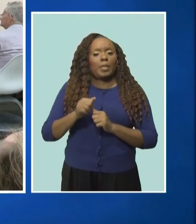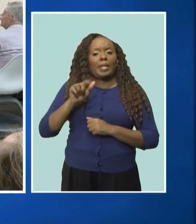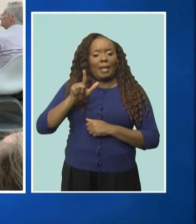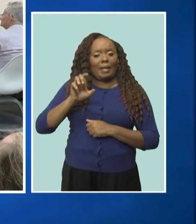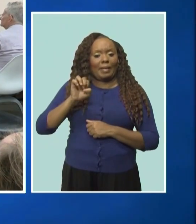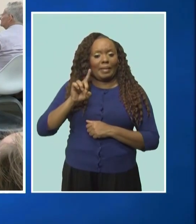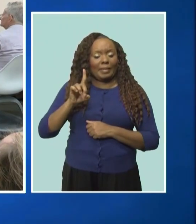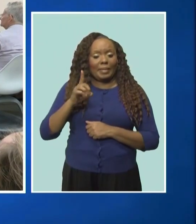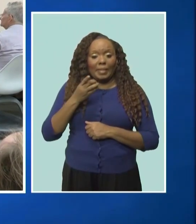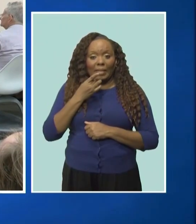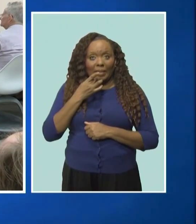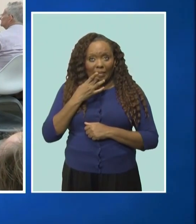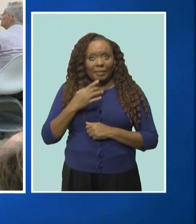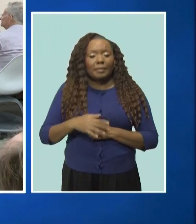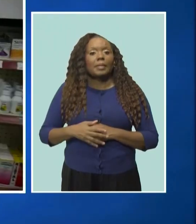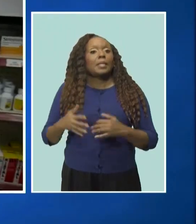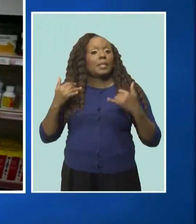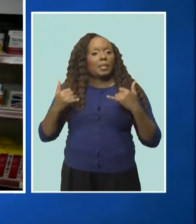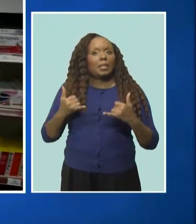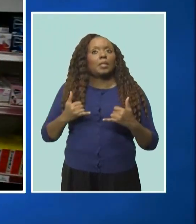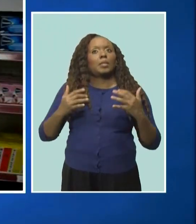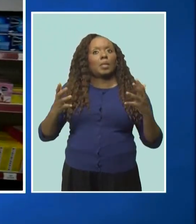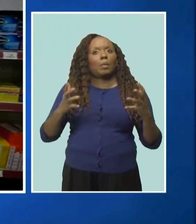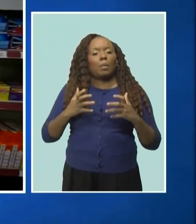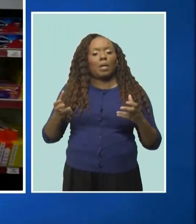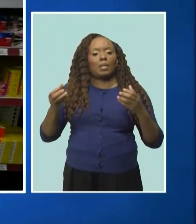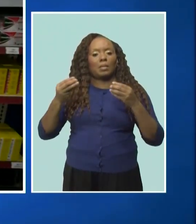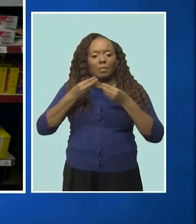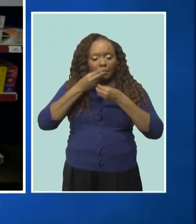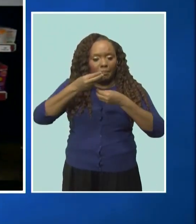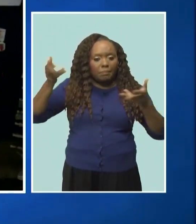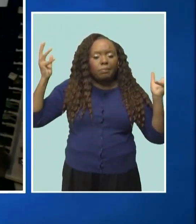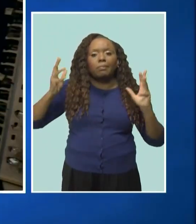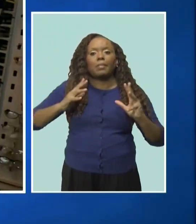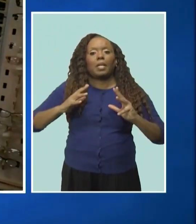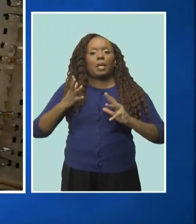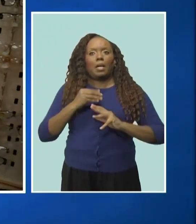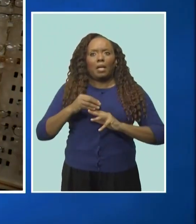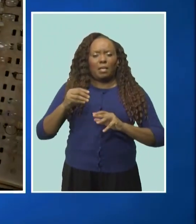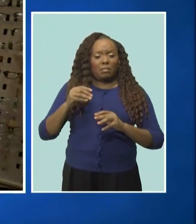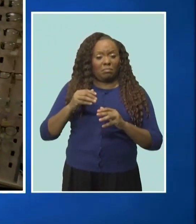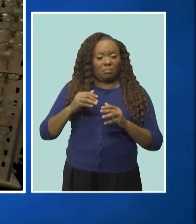the messages to the rank and file, and things are expected to take greater shape